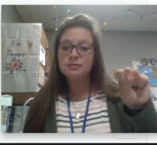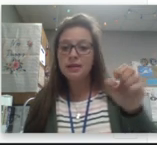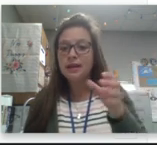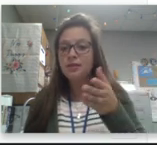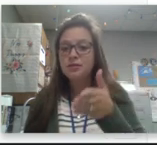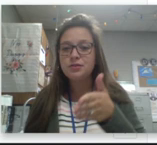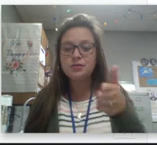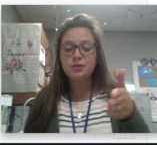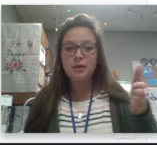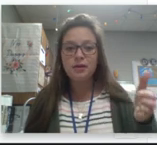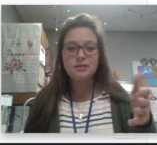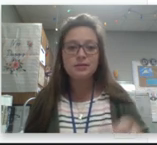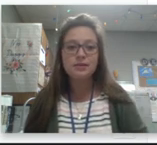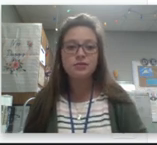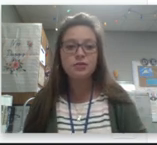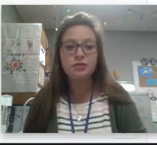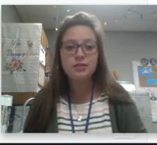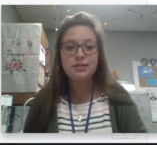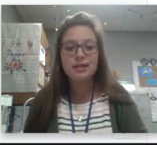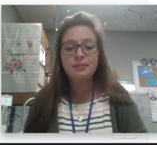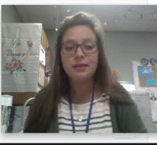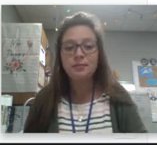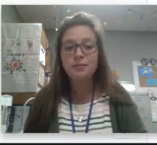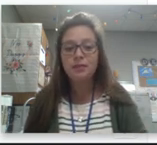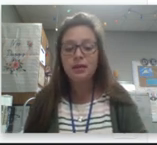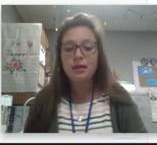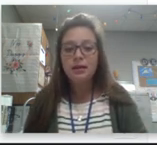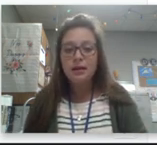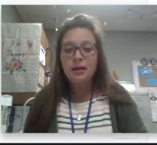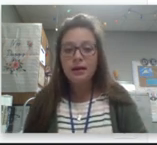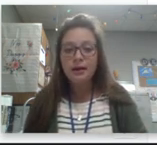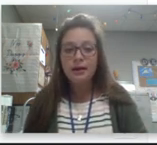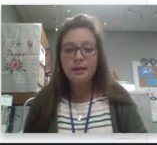is. Okay, notice those little pauses in there. So you'll do the same thing.